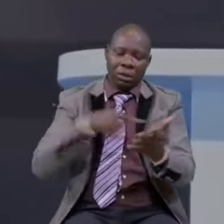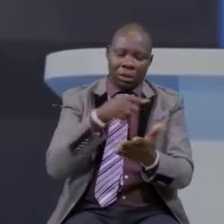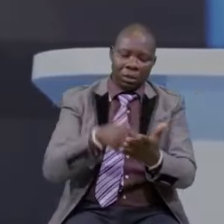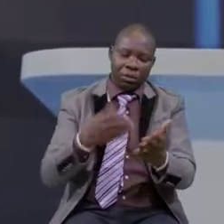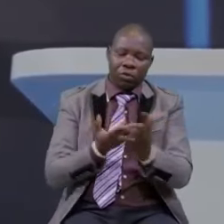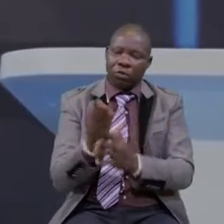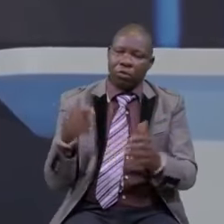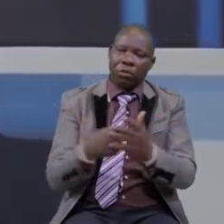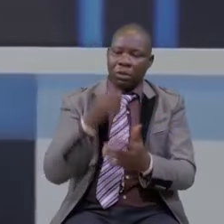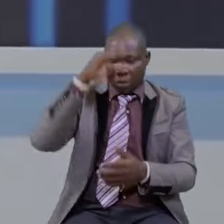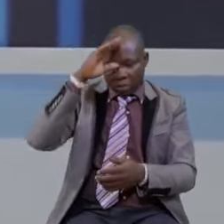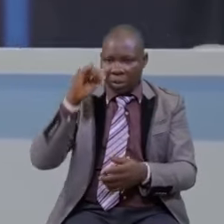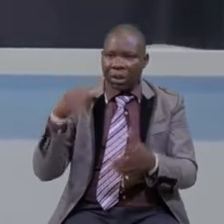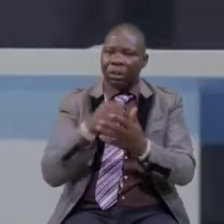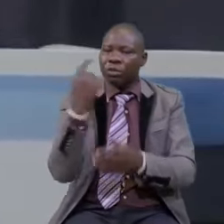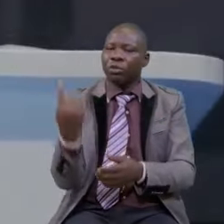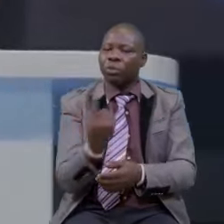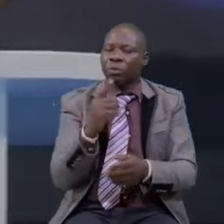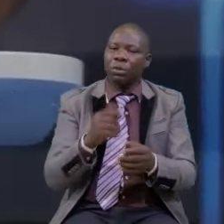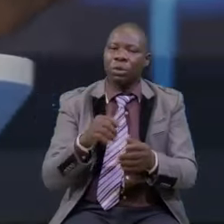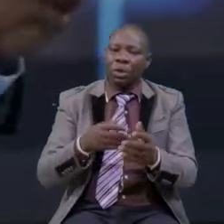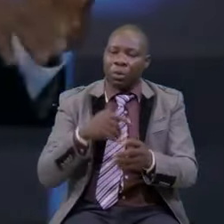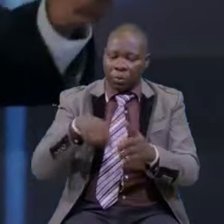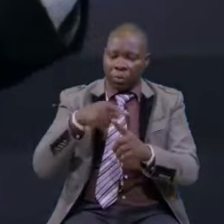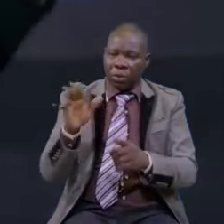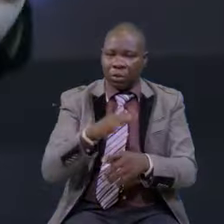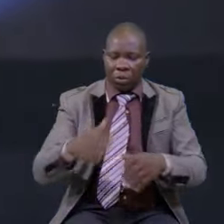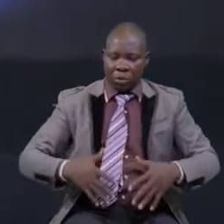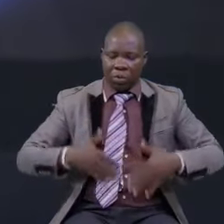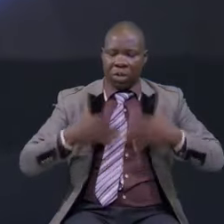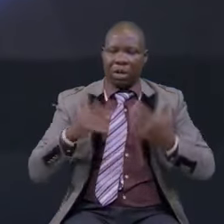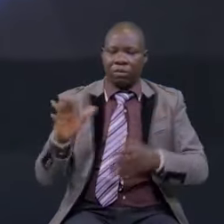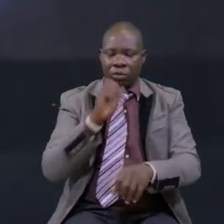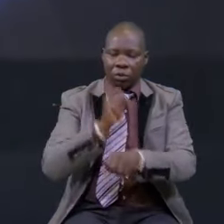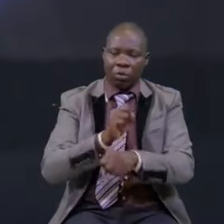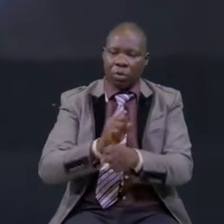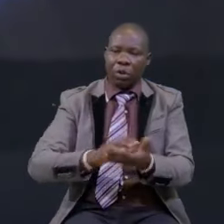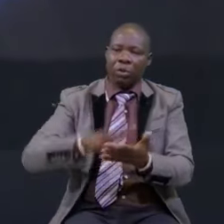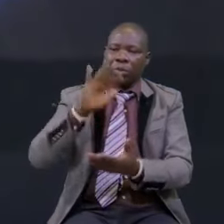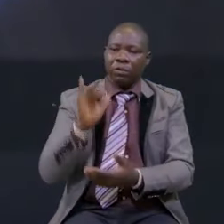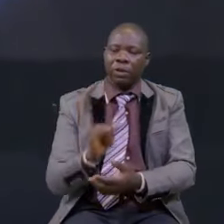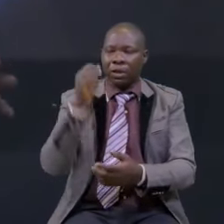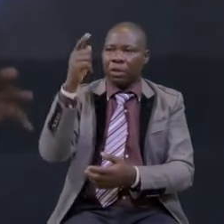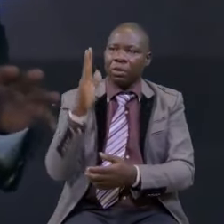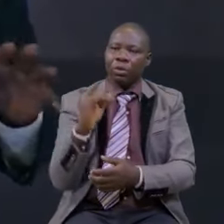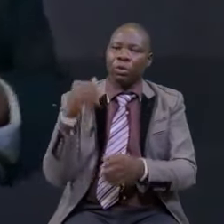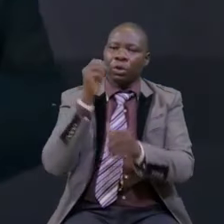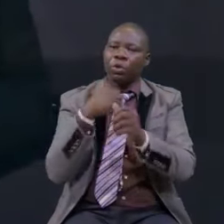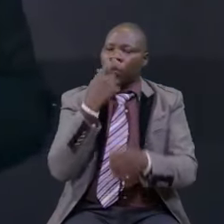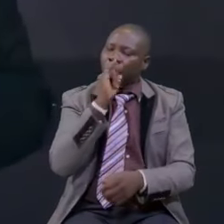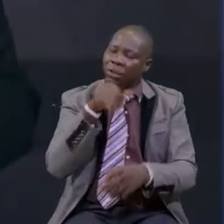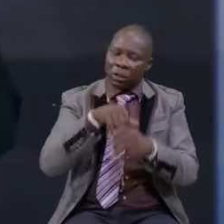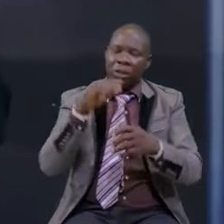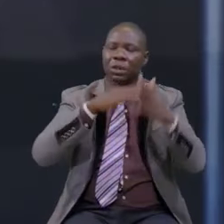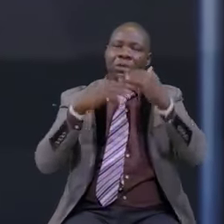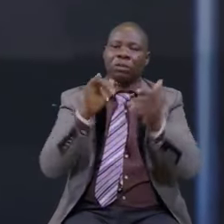your works or your life glorify God who is in heaven that the anointing is